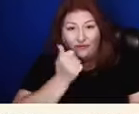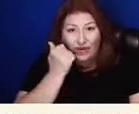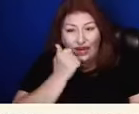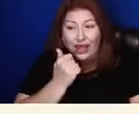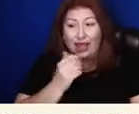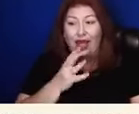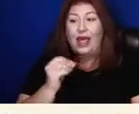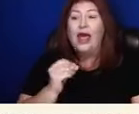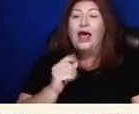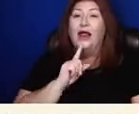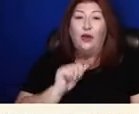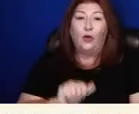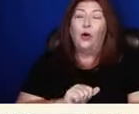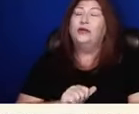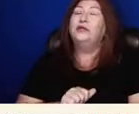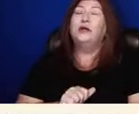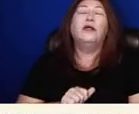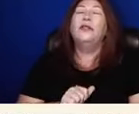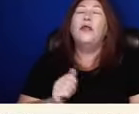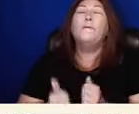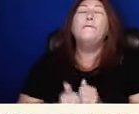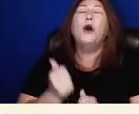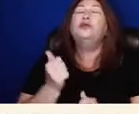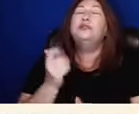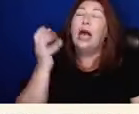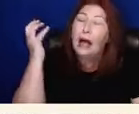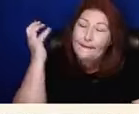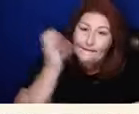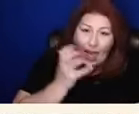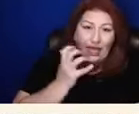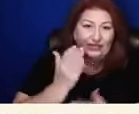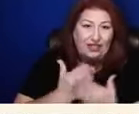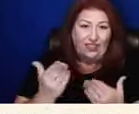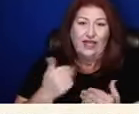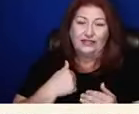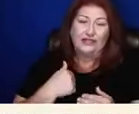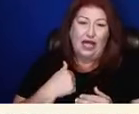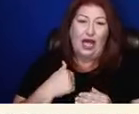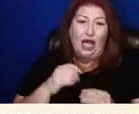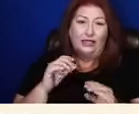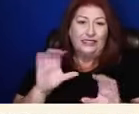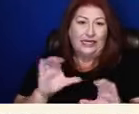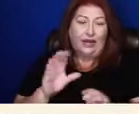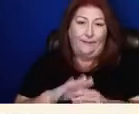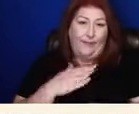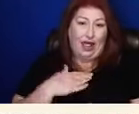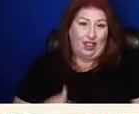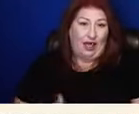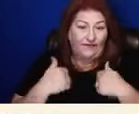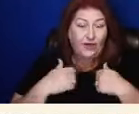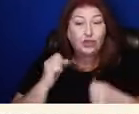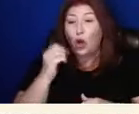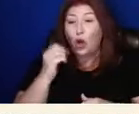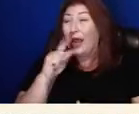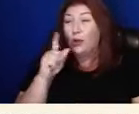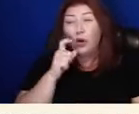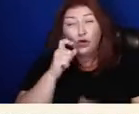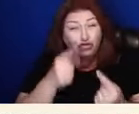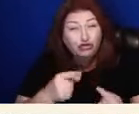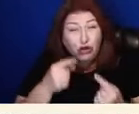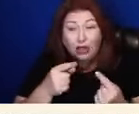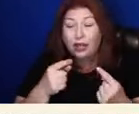was by far one of the most amazing things I have ever gotten to do in my life. And so if anybody out there is struggling